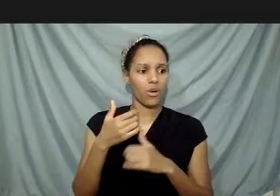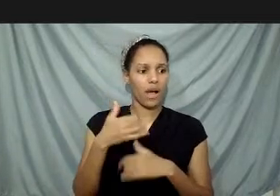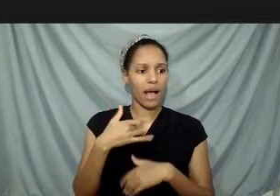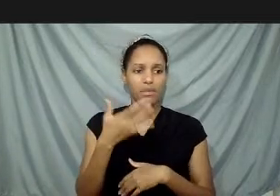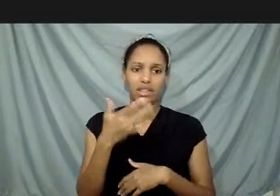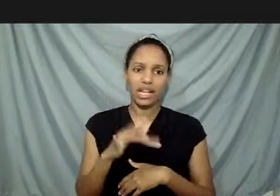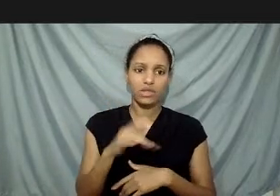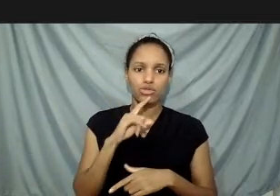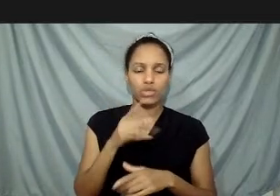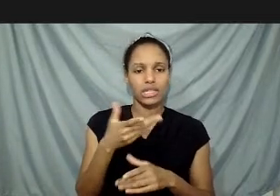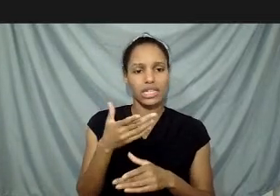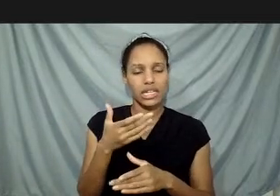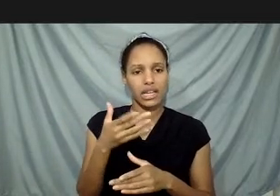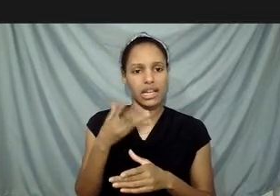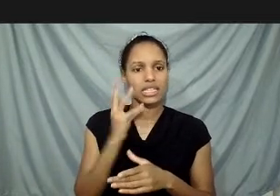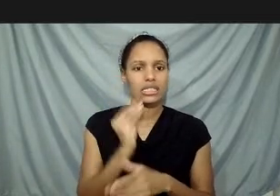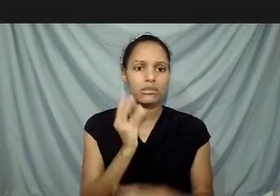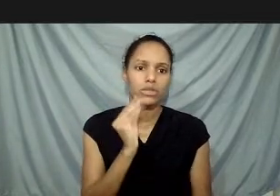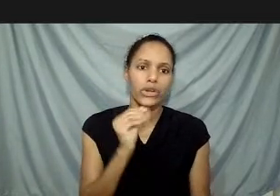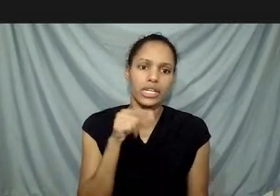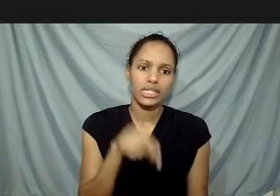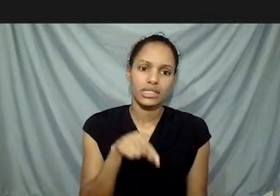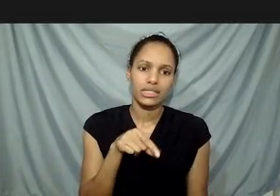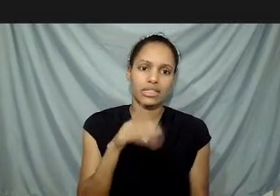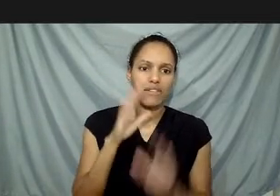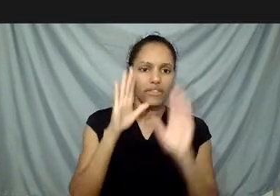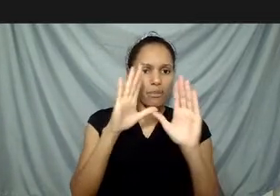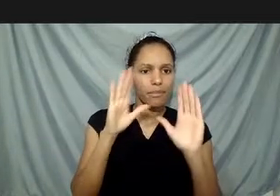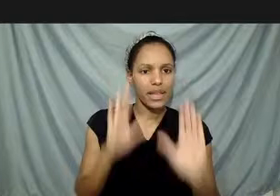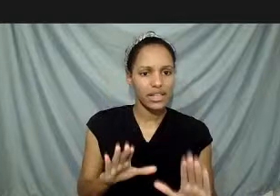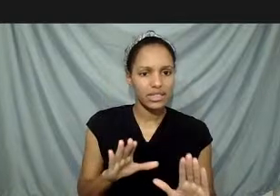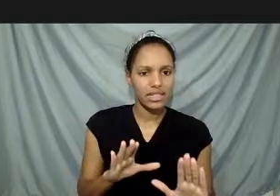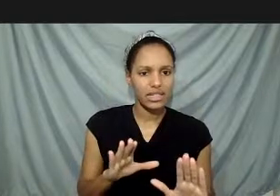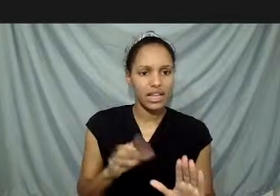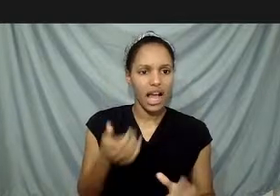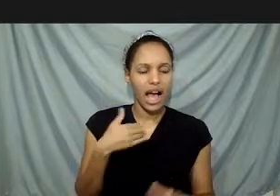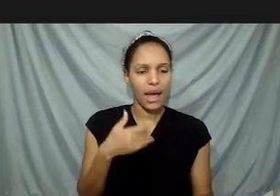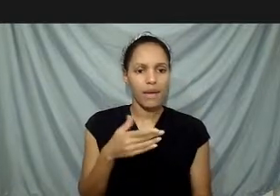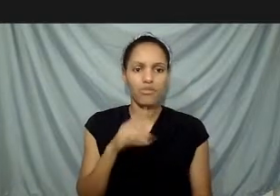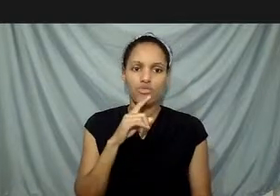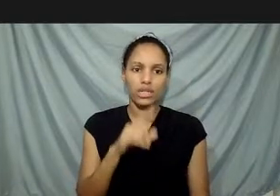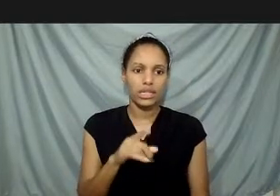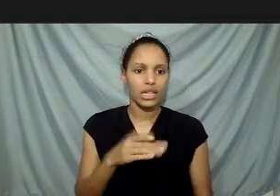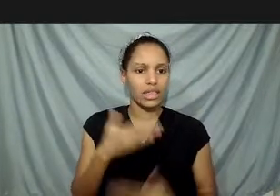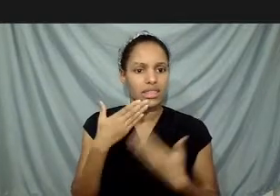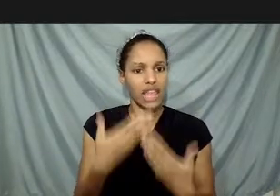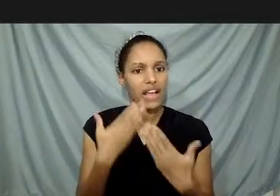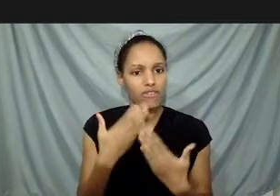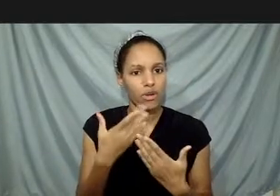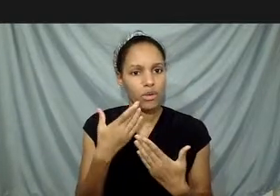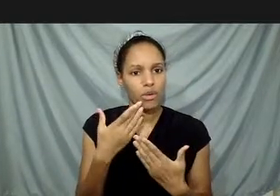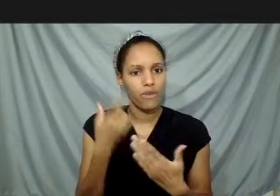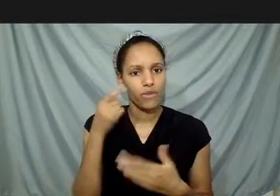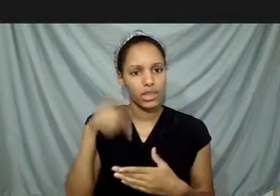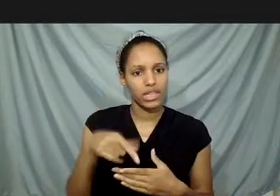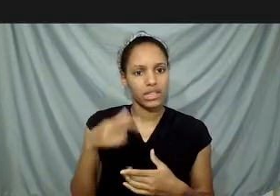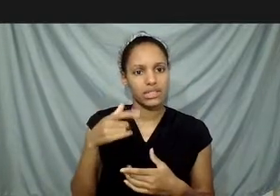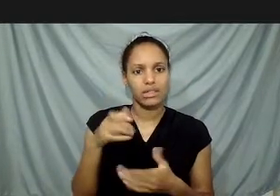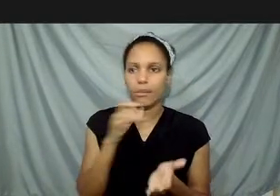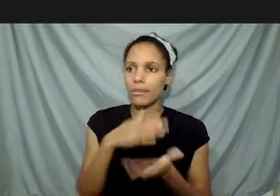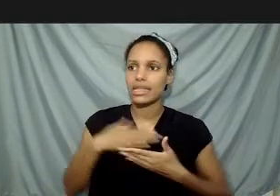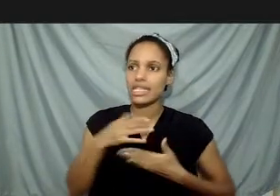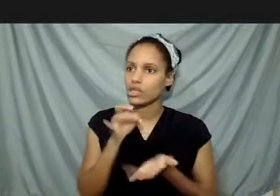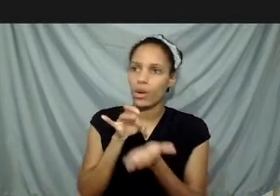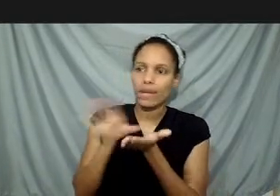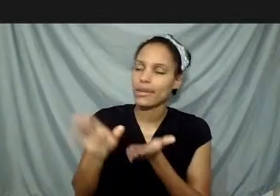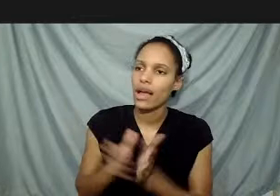into this legacy of amazingness. How fortunate! Like, please don't kick me out the group because I'm so happy to be here.